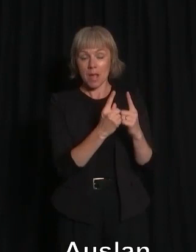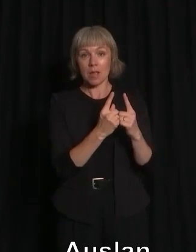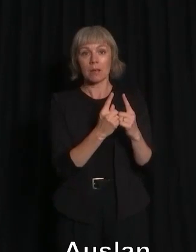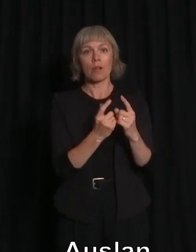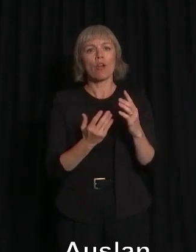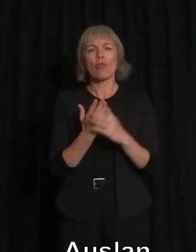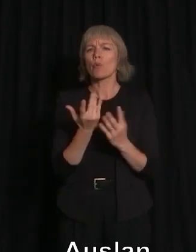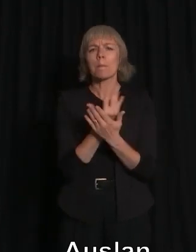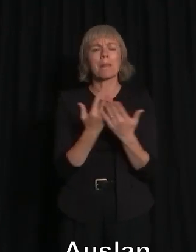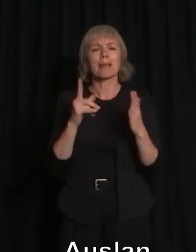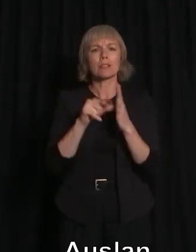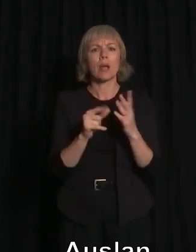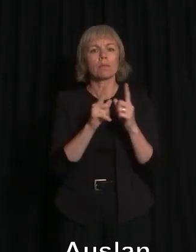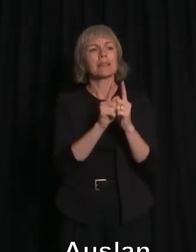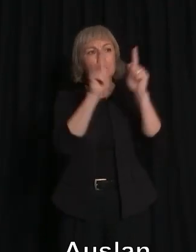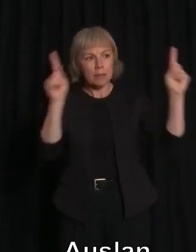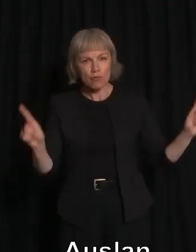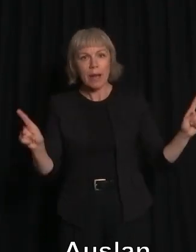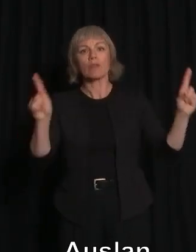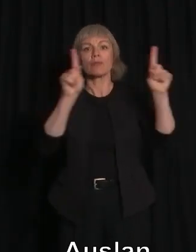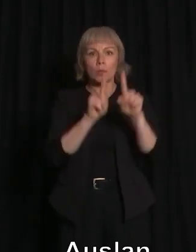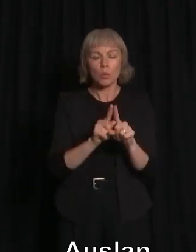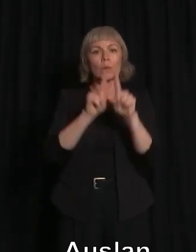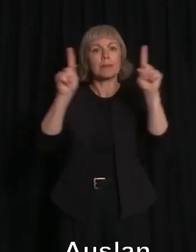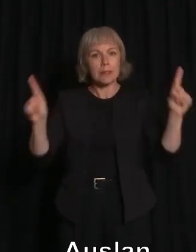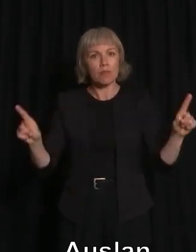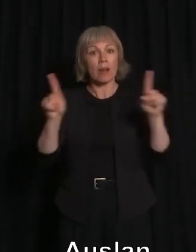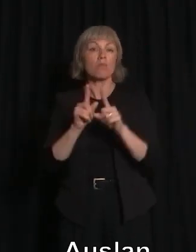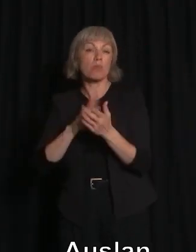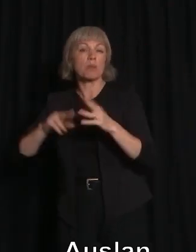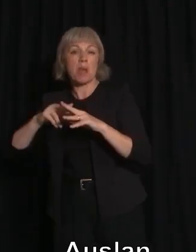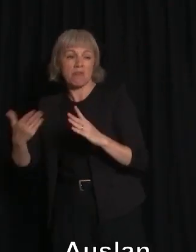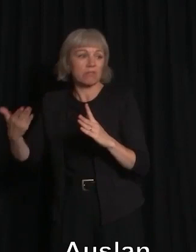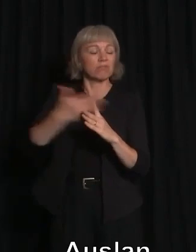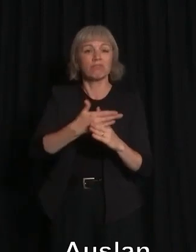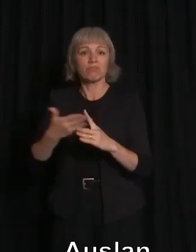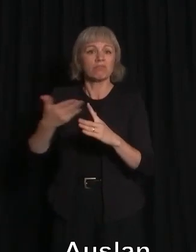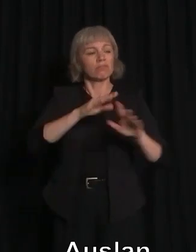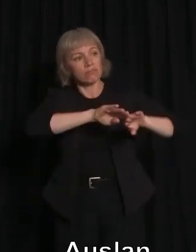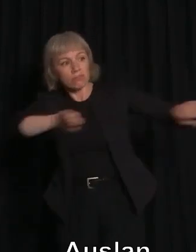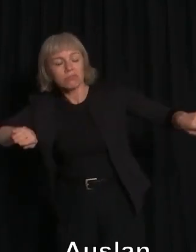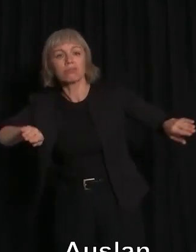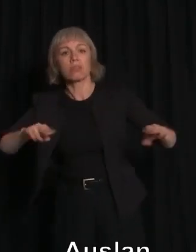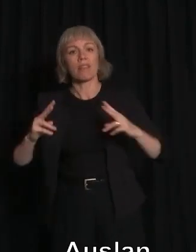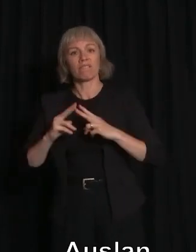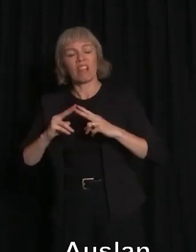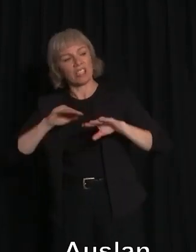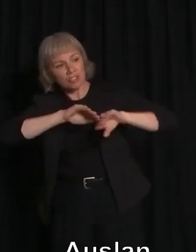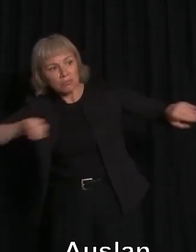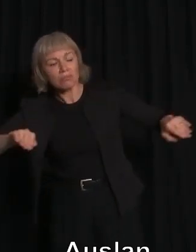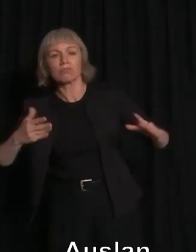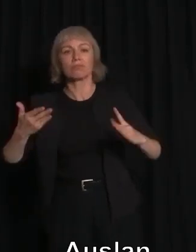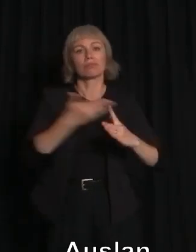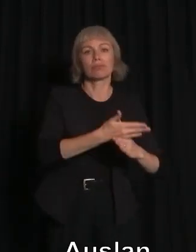of separations and reunions effectuated by their parents, their families, their communities, and state